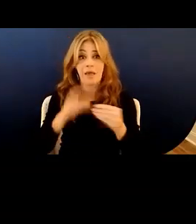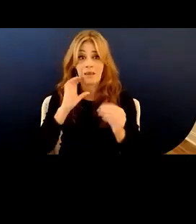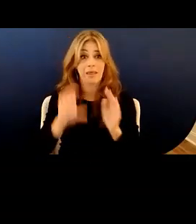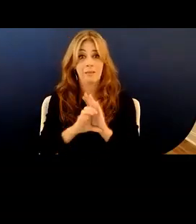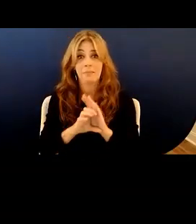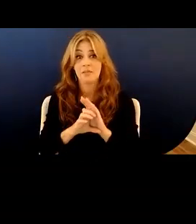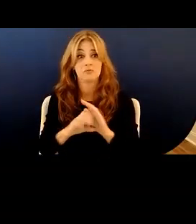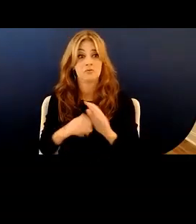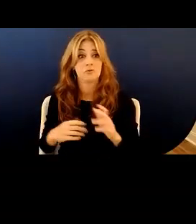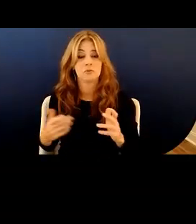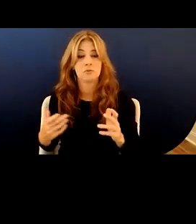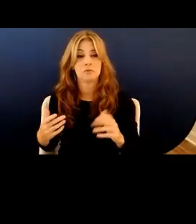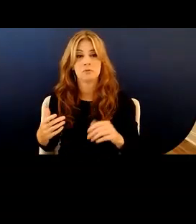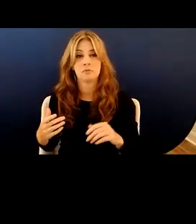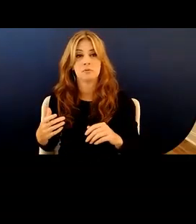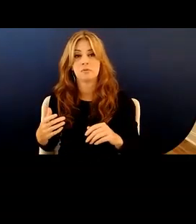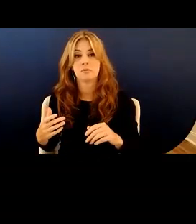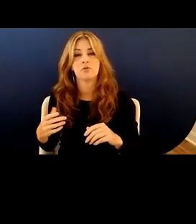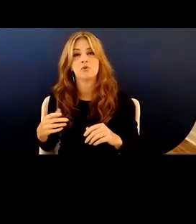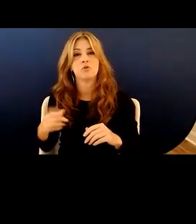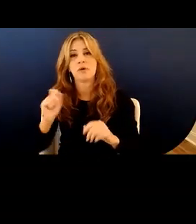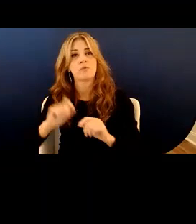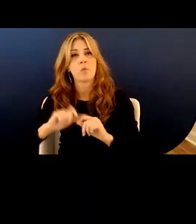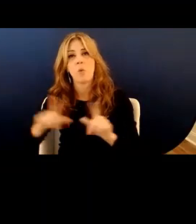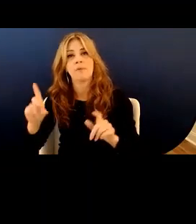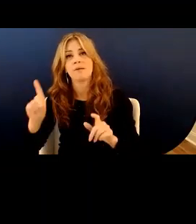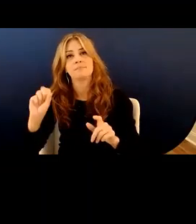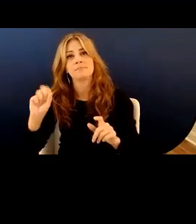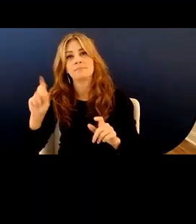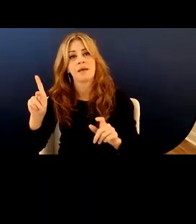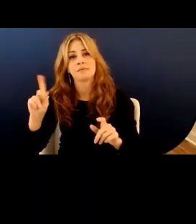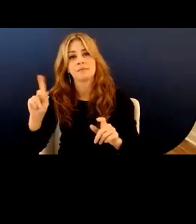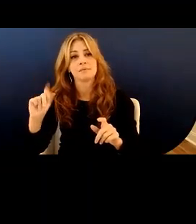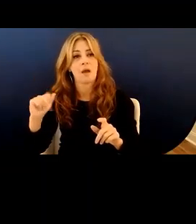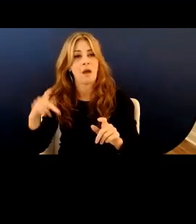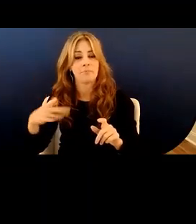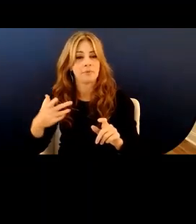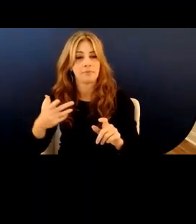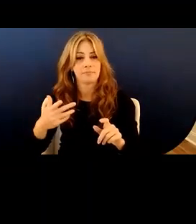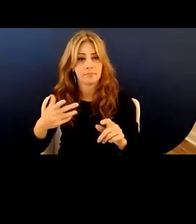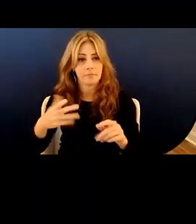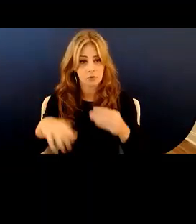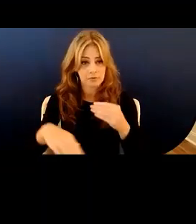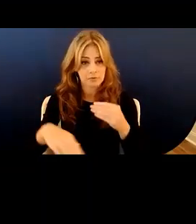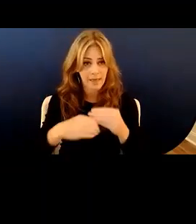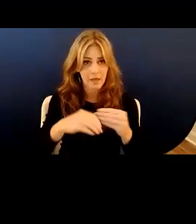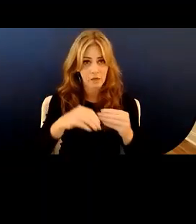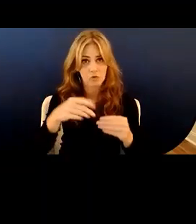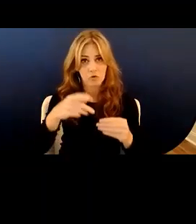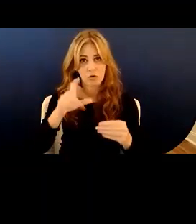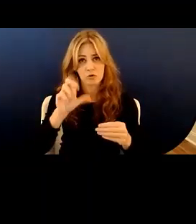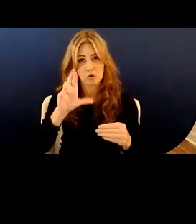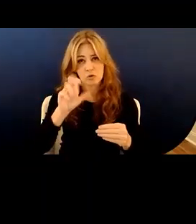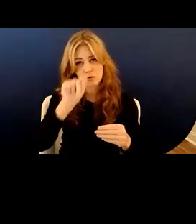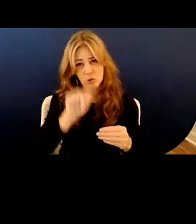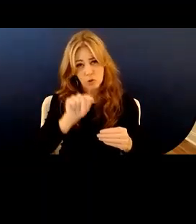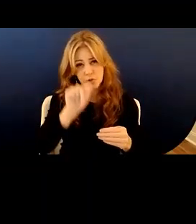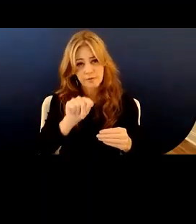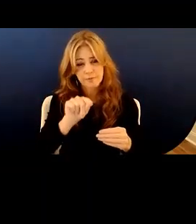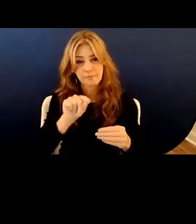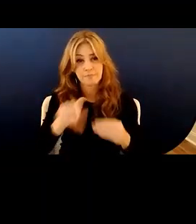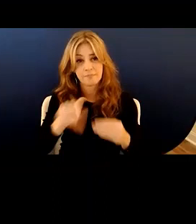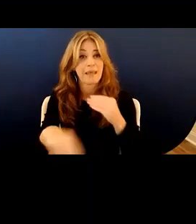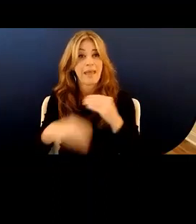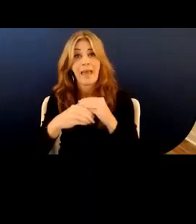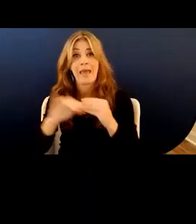your desktop, all you do is you put your cursor where you want it, click on the Add Image